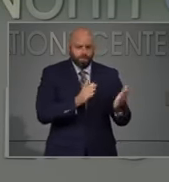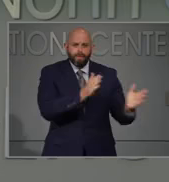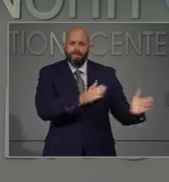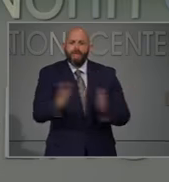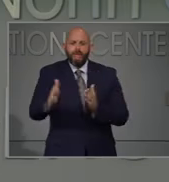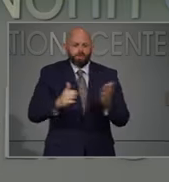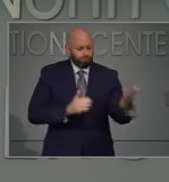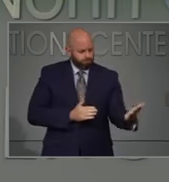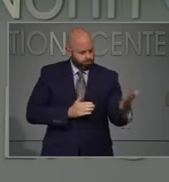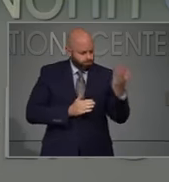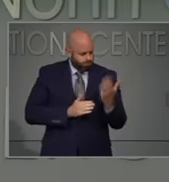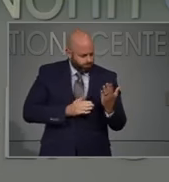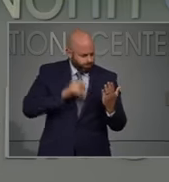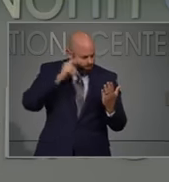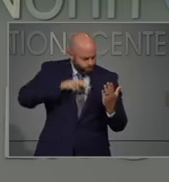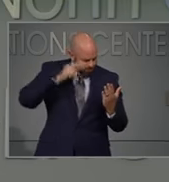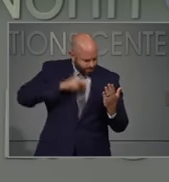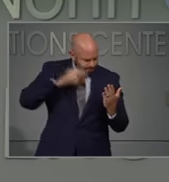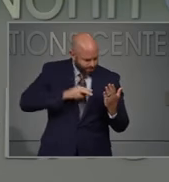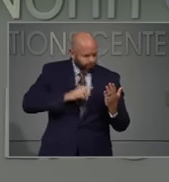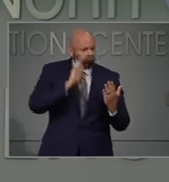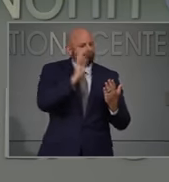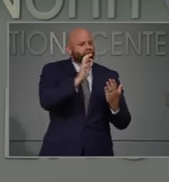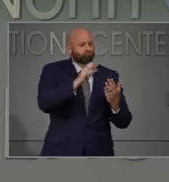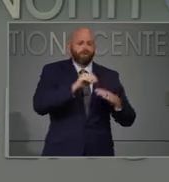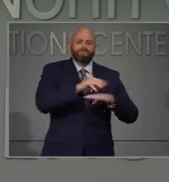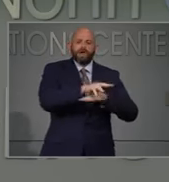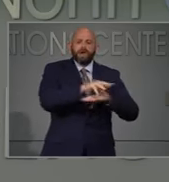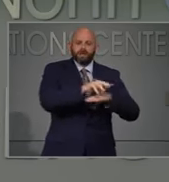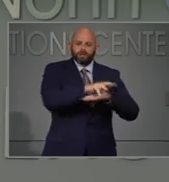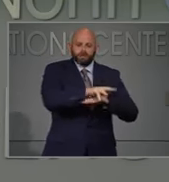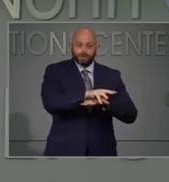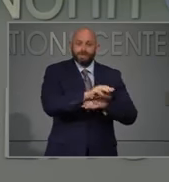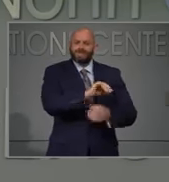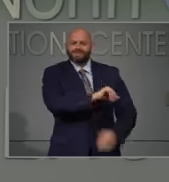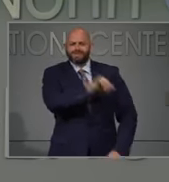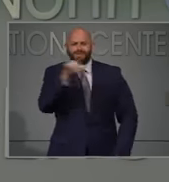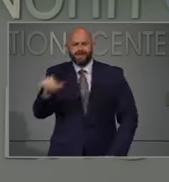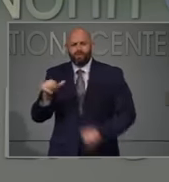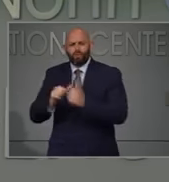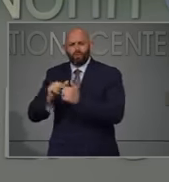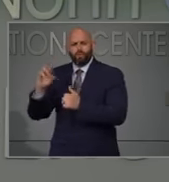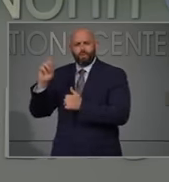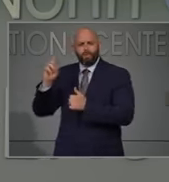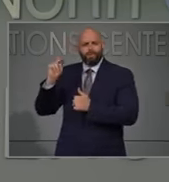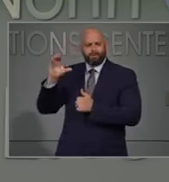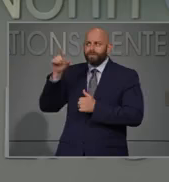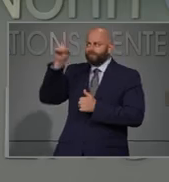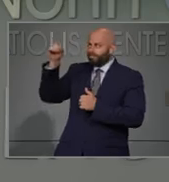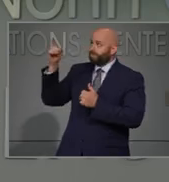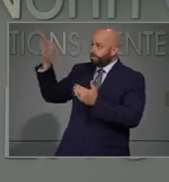want to do. And we would like to see a plan from the RNC on the different